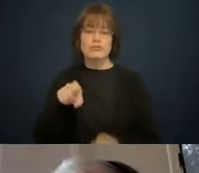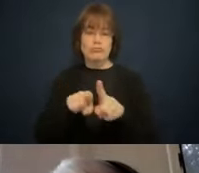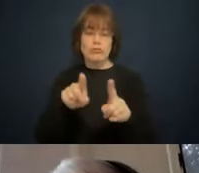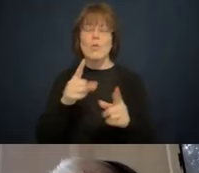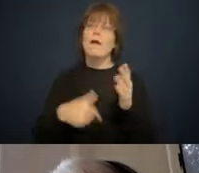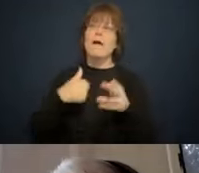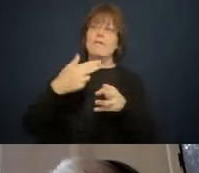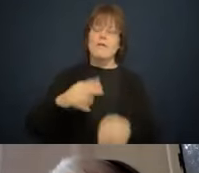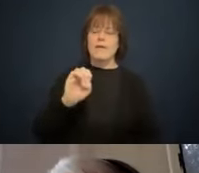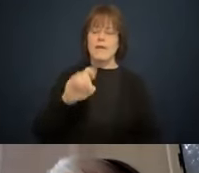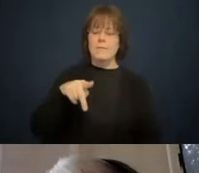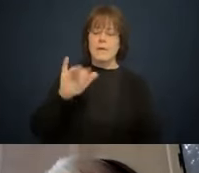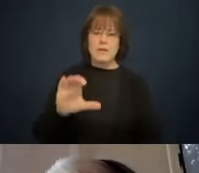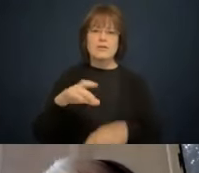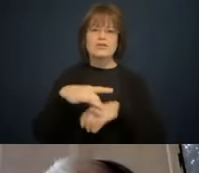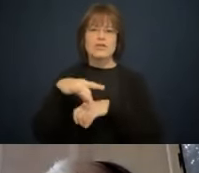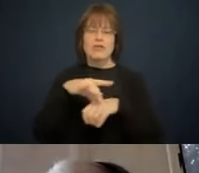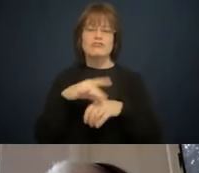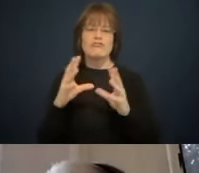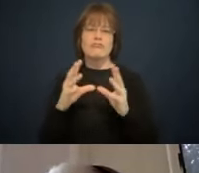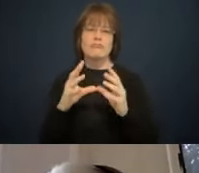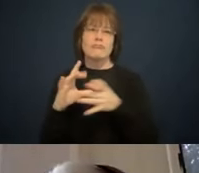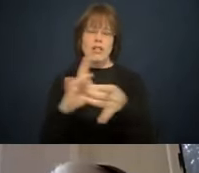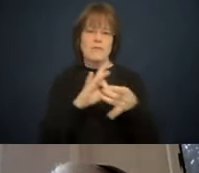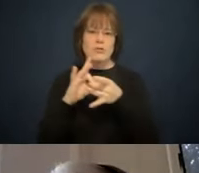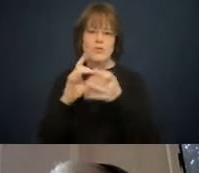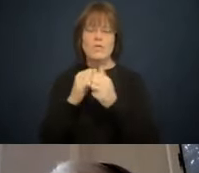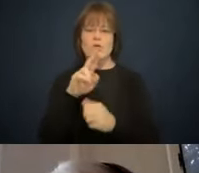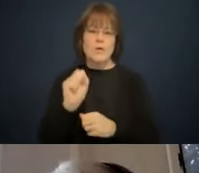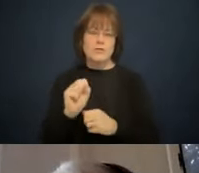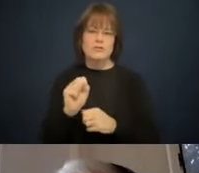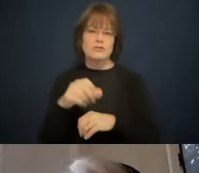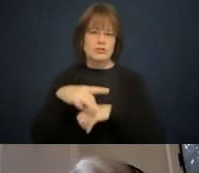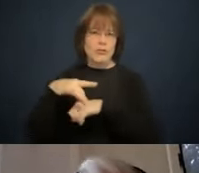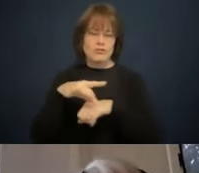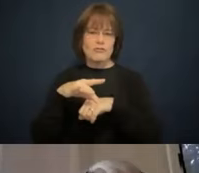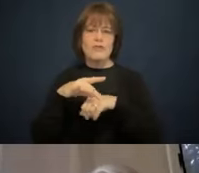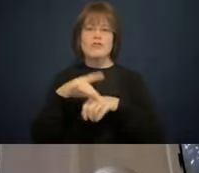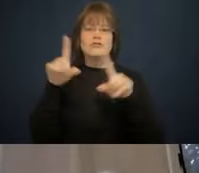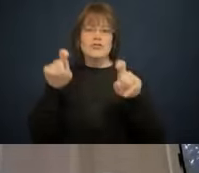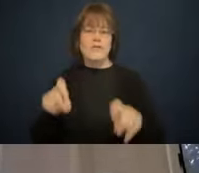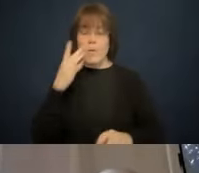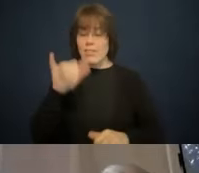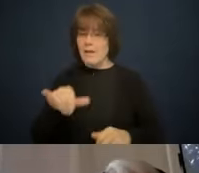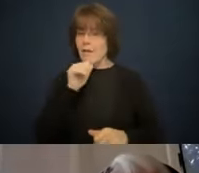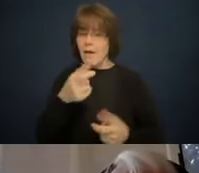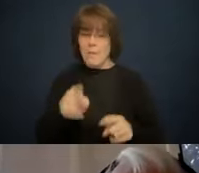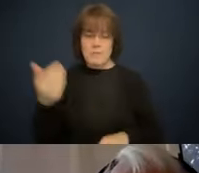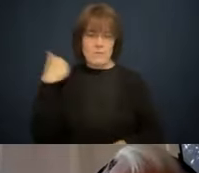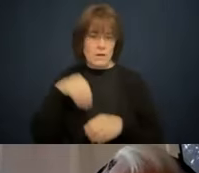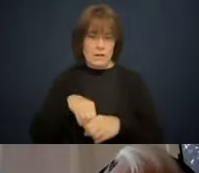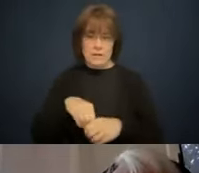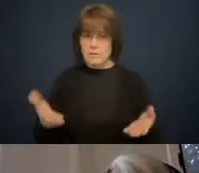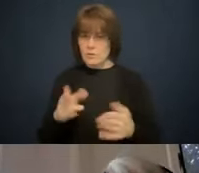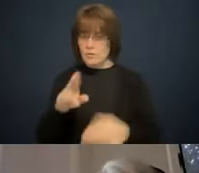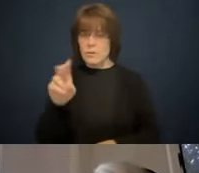the epic Kentucky Geologic Collaboration with the U.S. Geological Survey, because nothing like that had ever happened before in the United States.